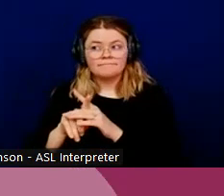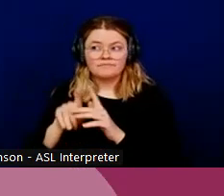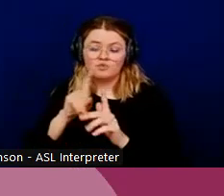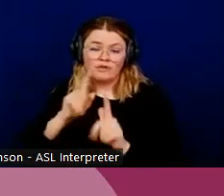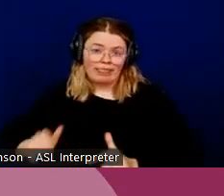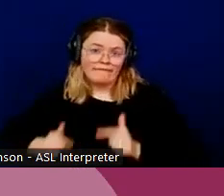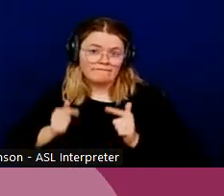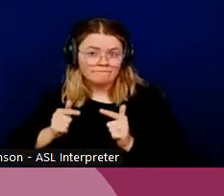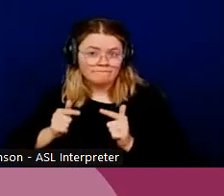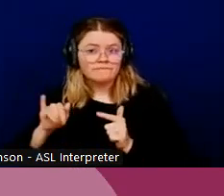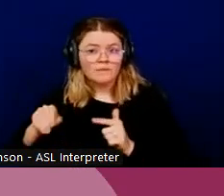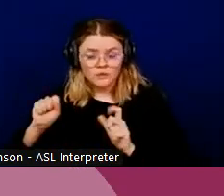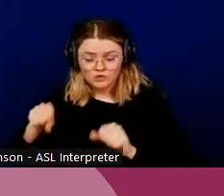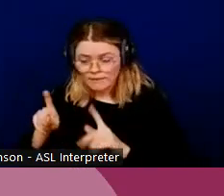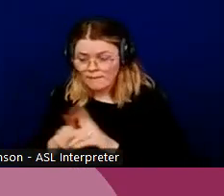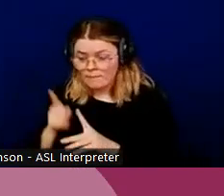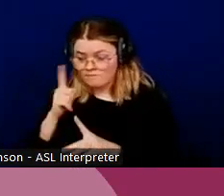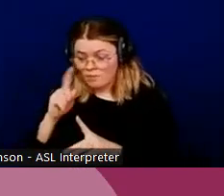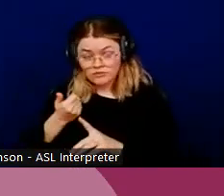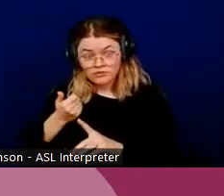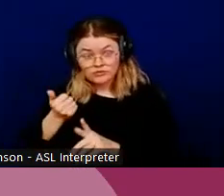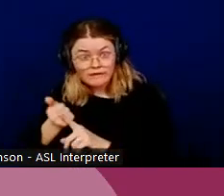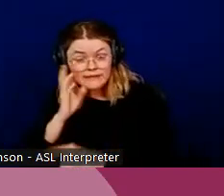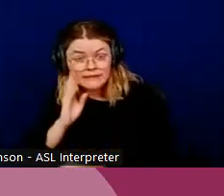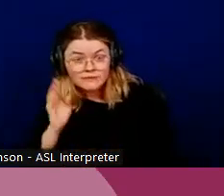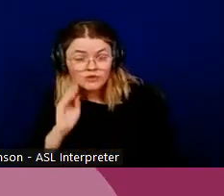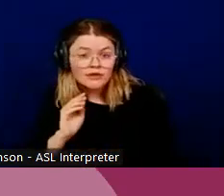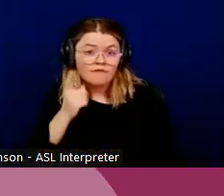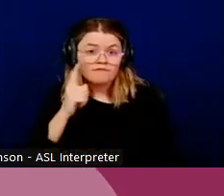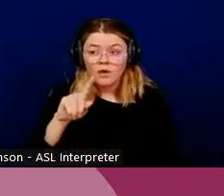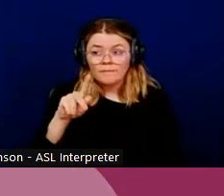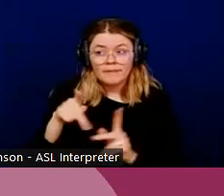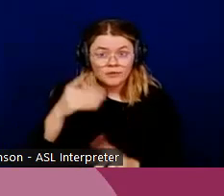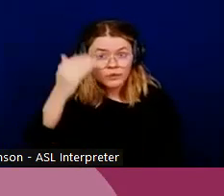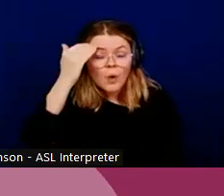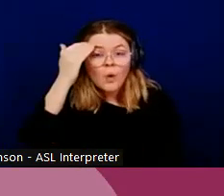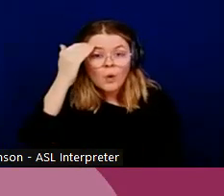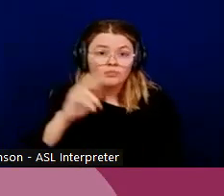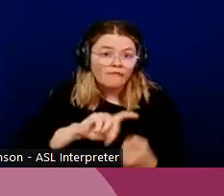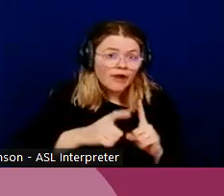or people you already know that have gone through things like this, or maybe you have already gone through things like this.